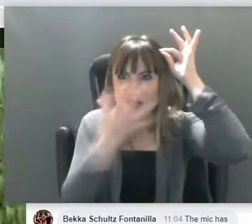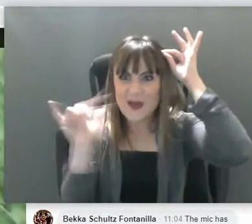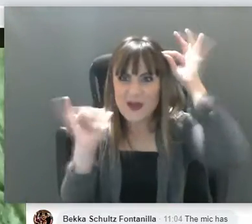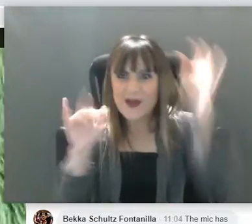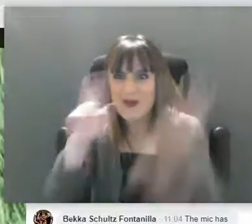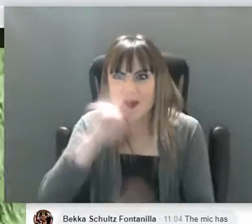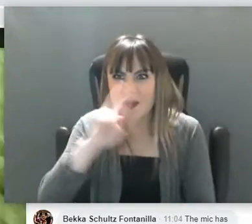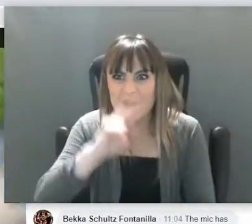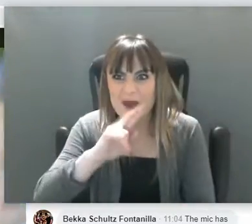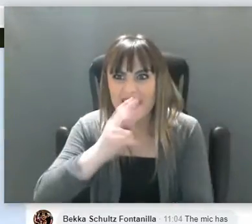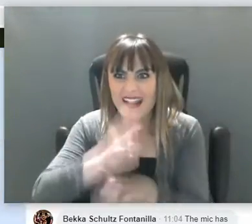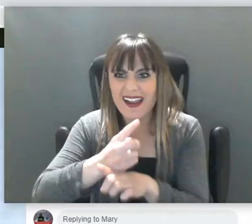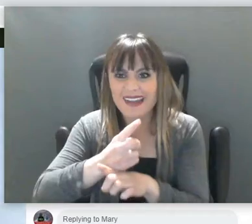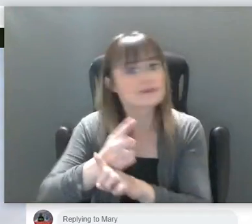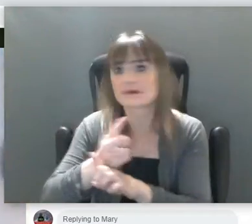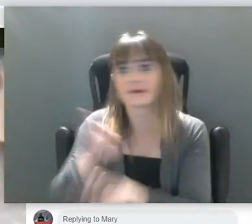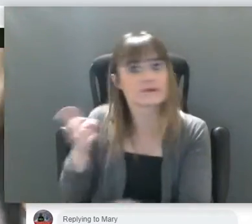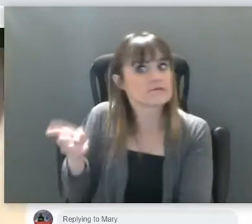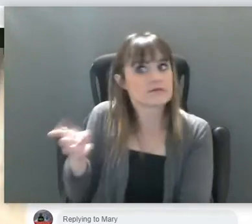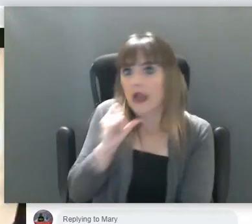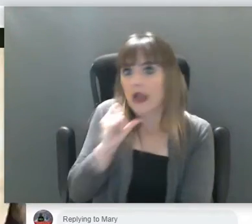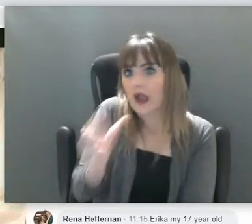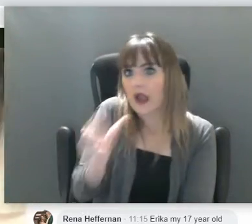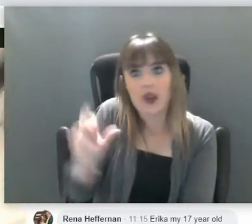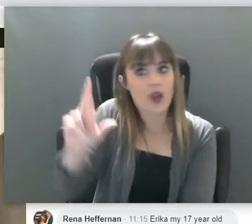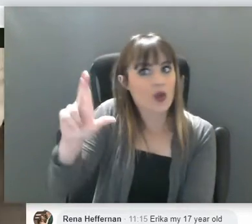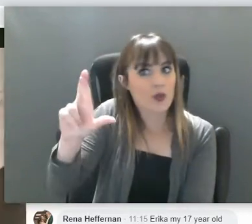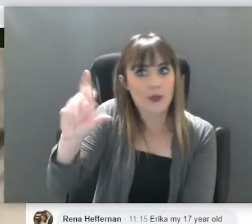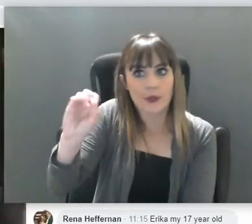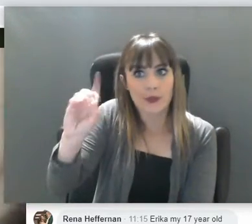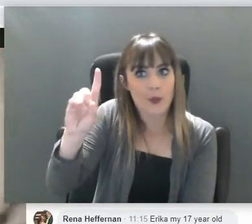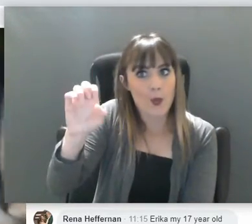R-U-S. Oh, Pablo's still down there. I better watch my step, watch little guy.